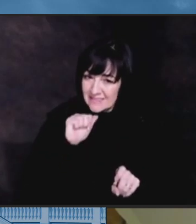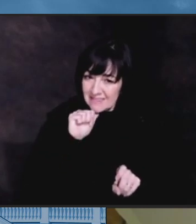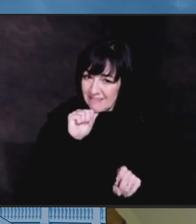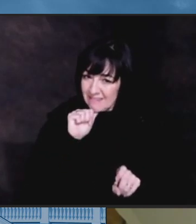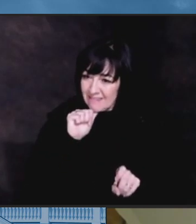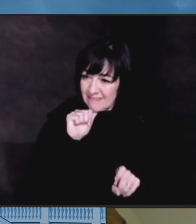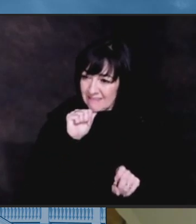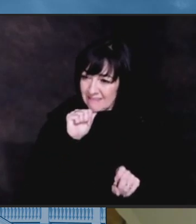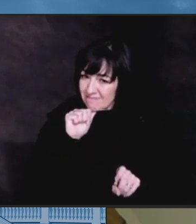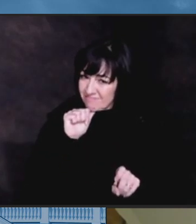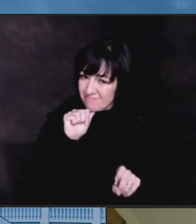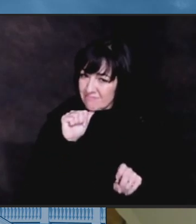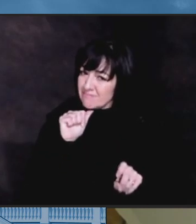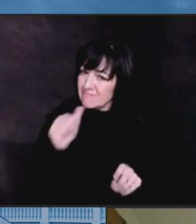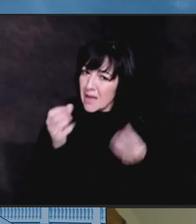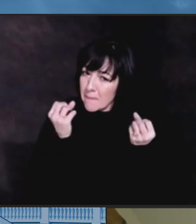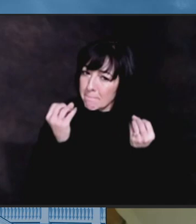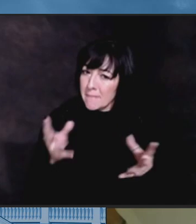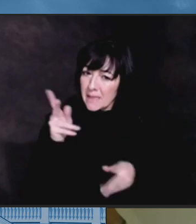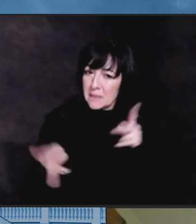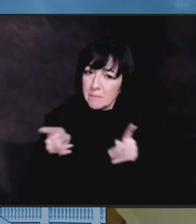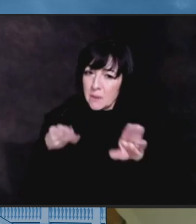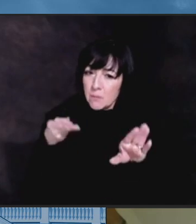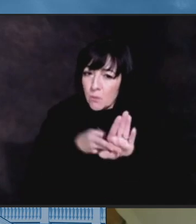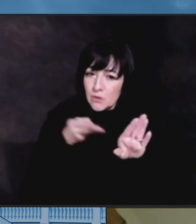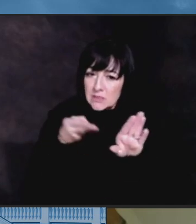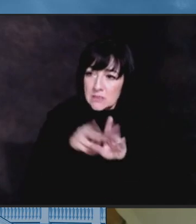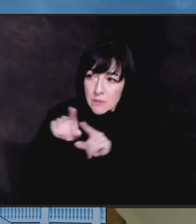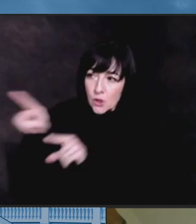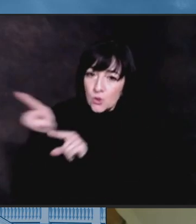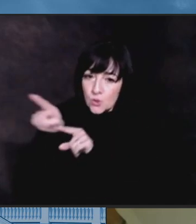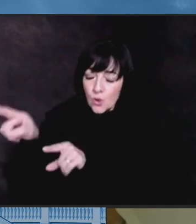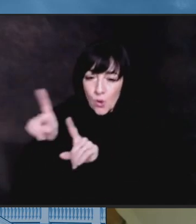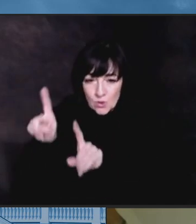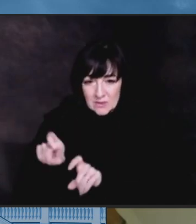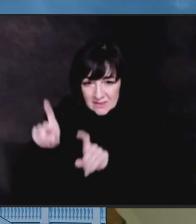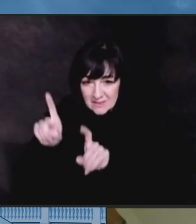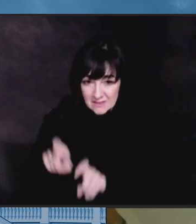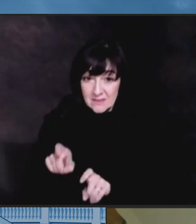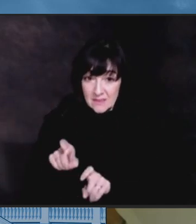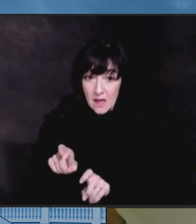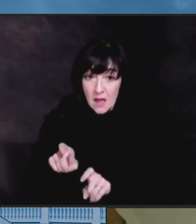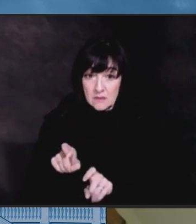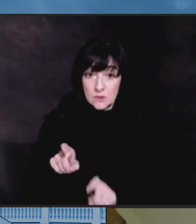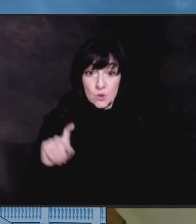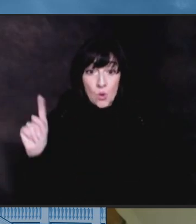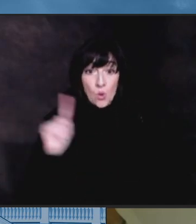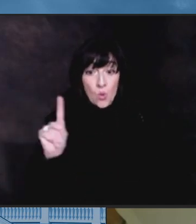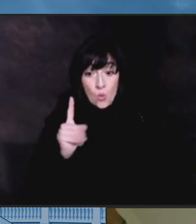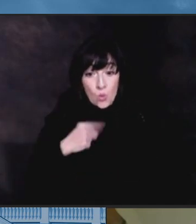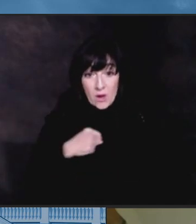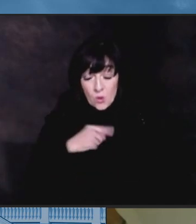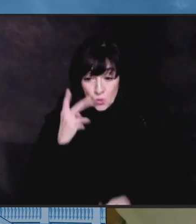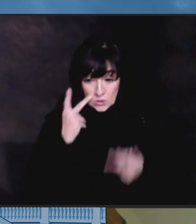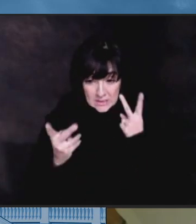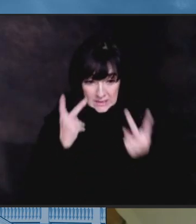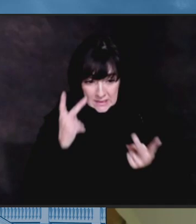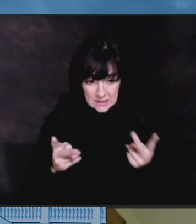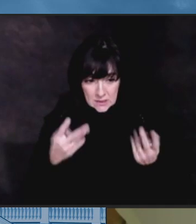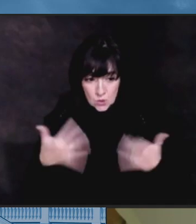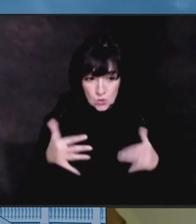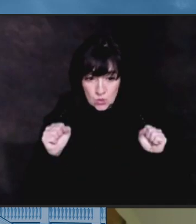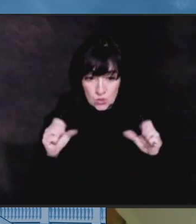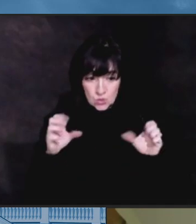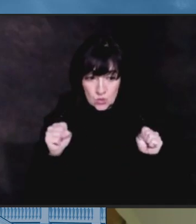participation in testing. And as the governor's often said, hospitalization is where you really know what you're seeing on the ground.